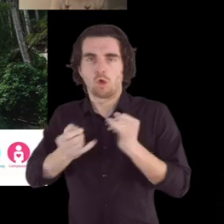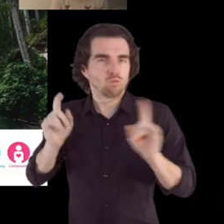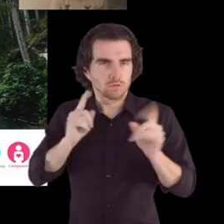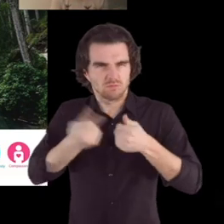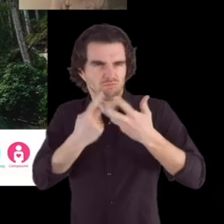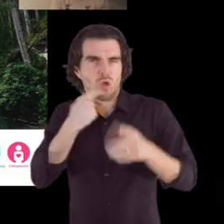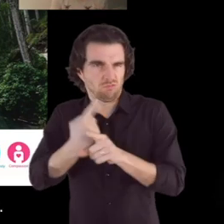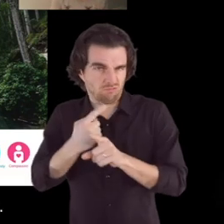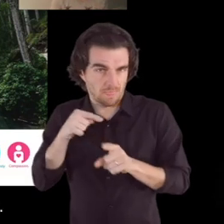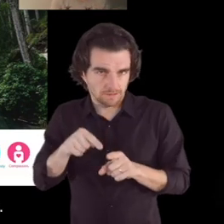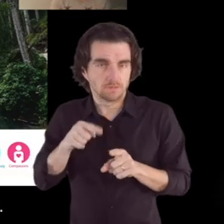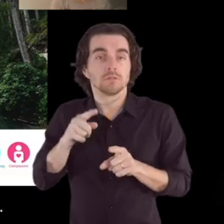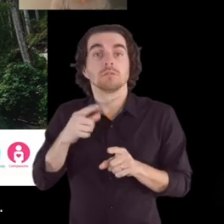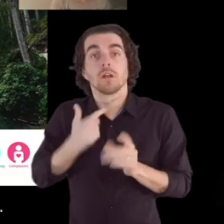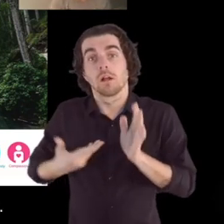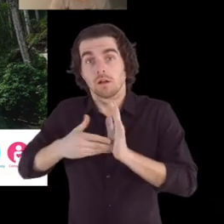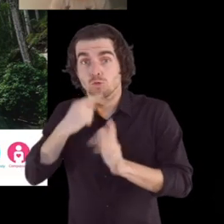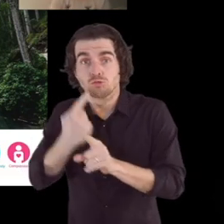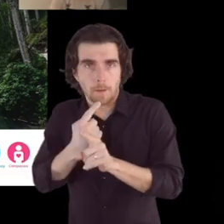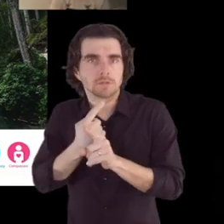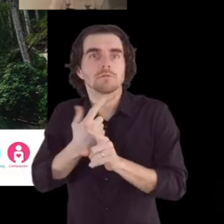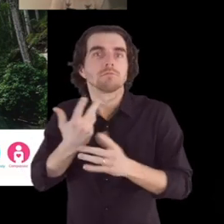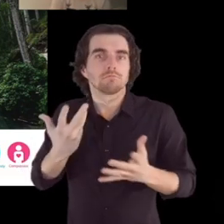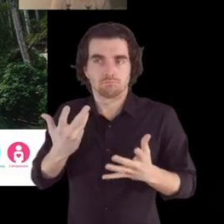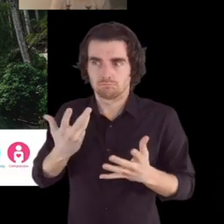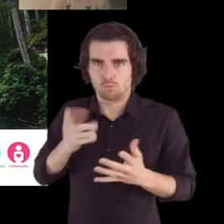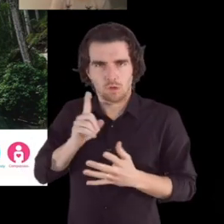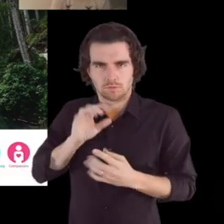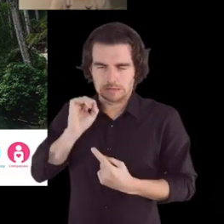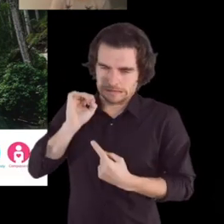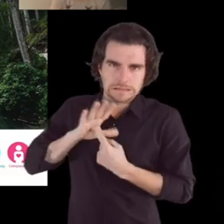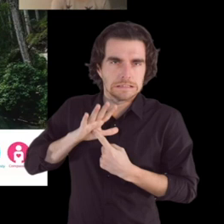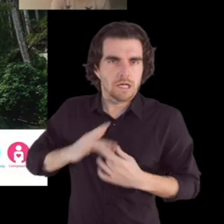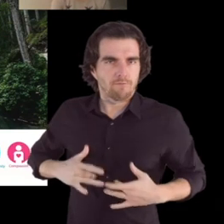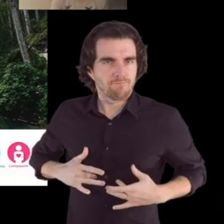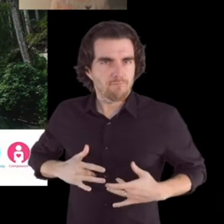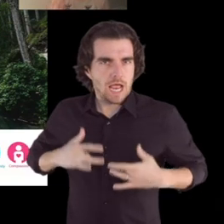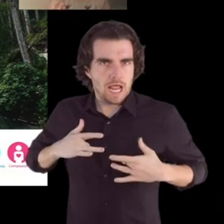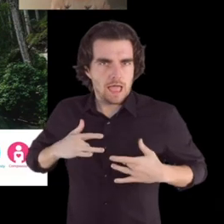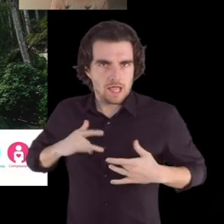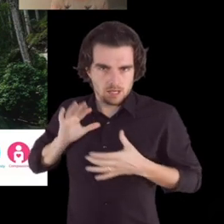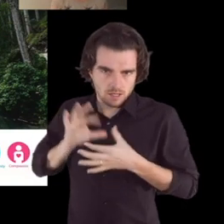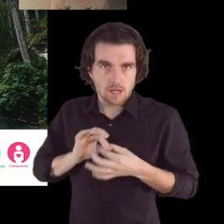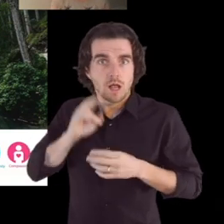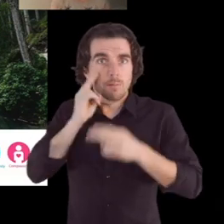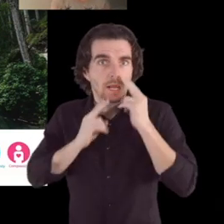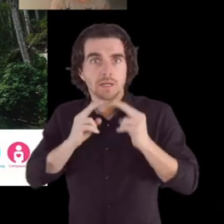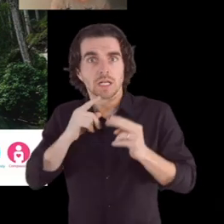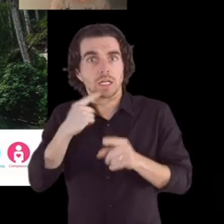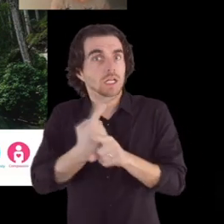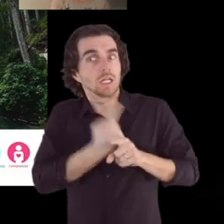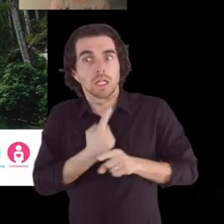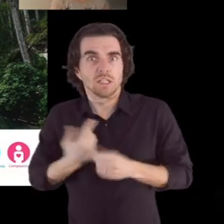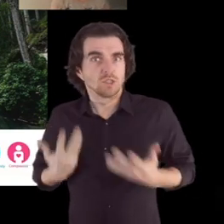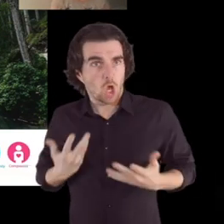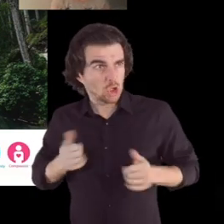and we're going to talk about those. And I suppose one of the sort of main feelings that people are talking about at the minute